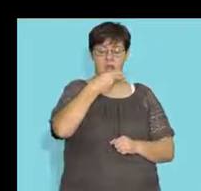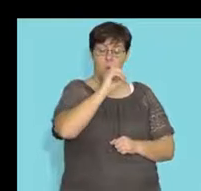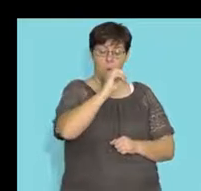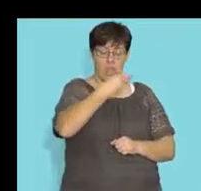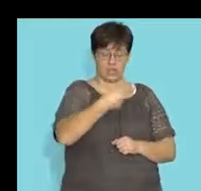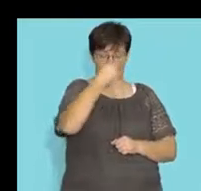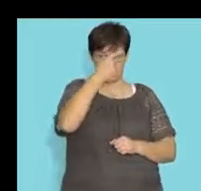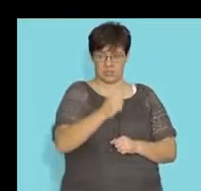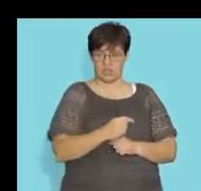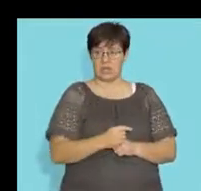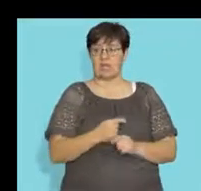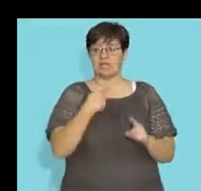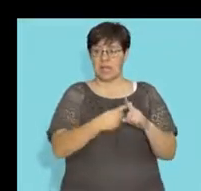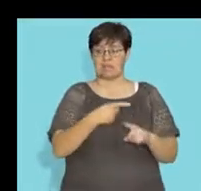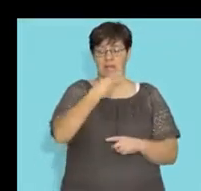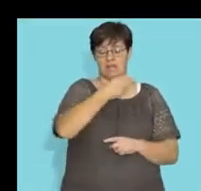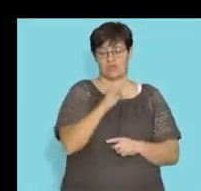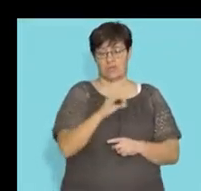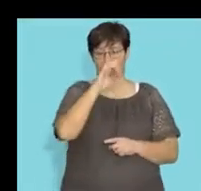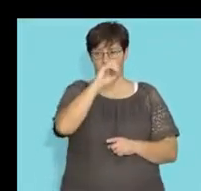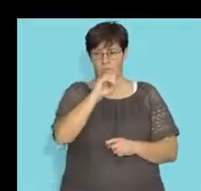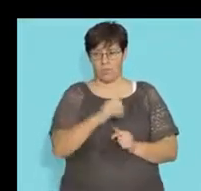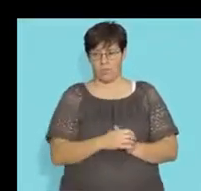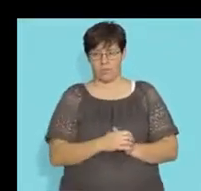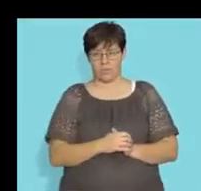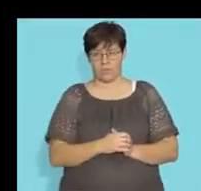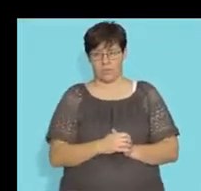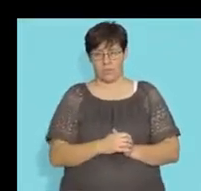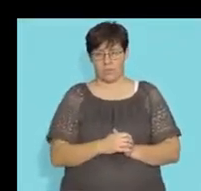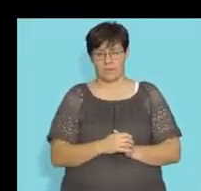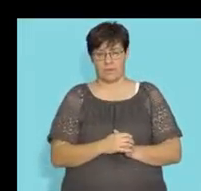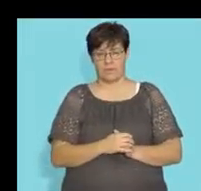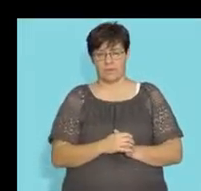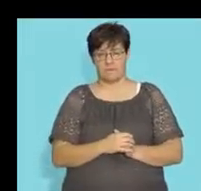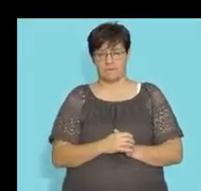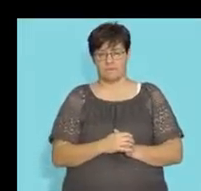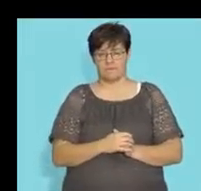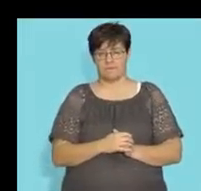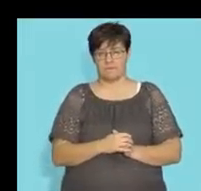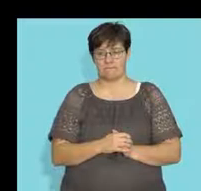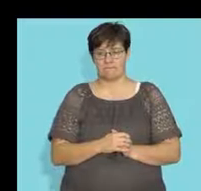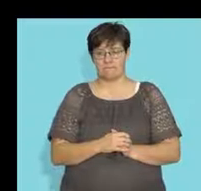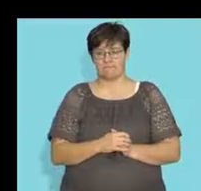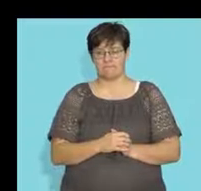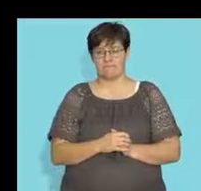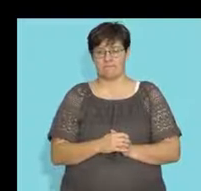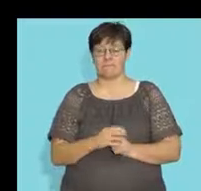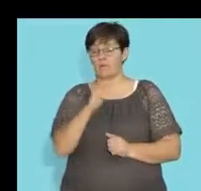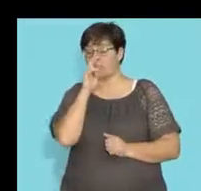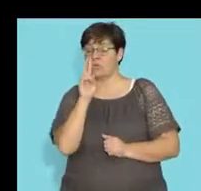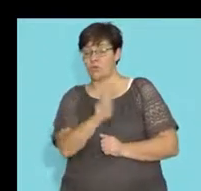the hydronium ion concentration times the hydroxide ion concentration.